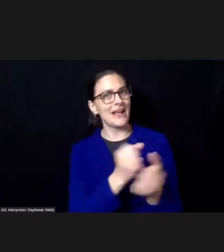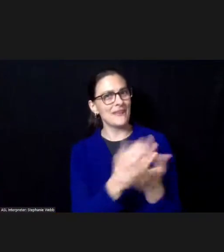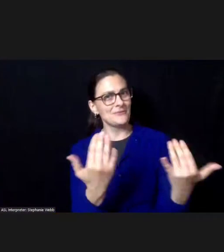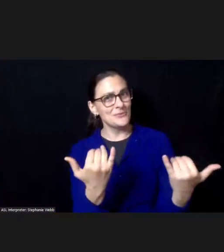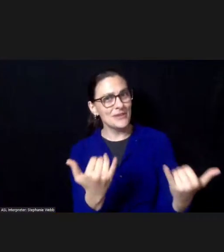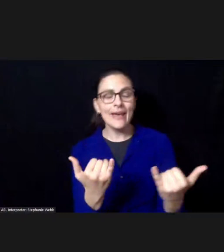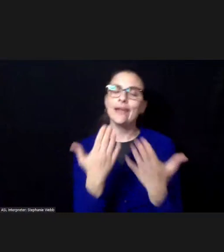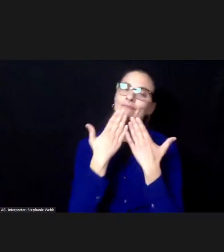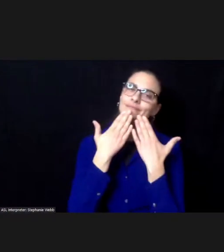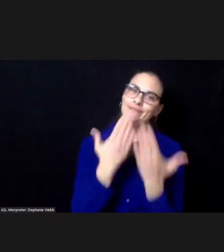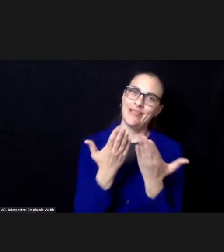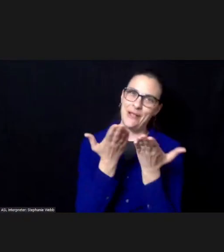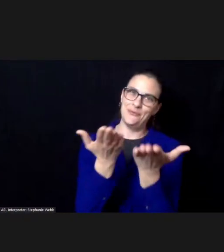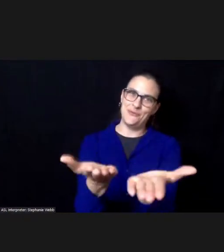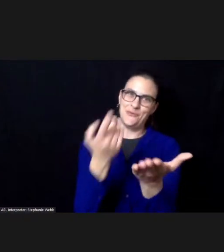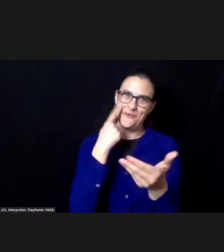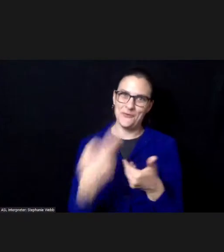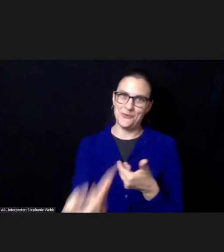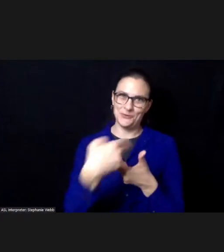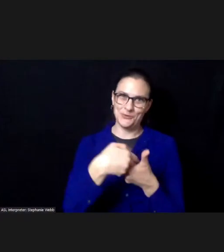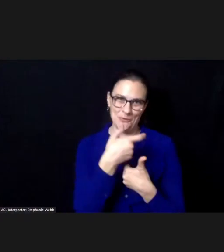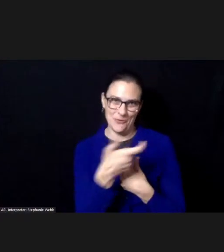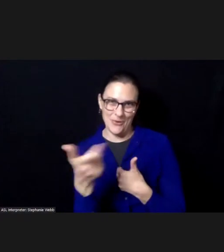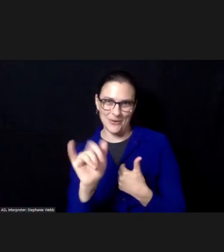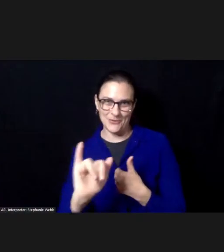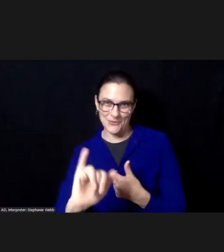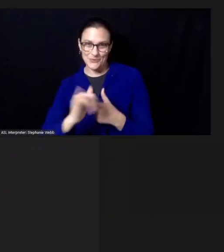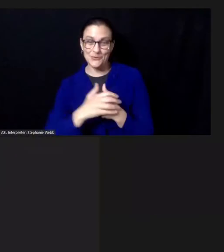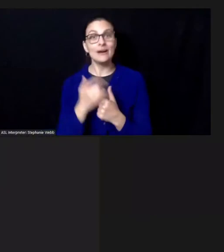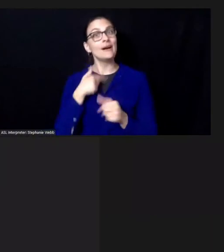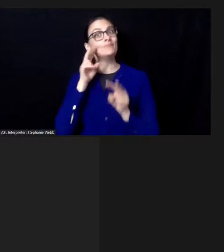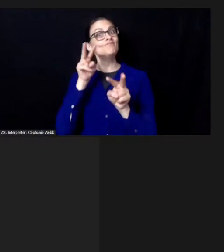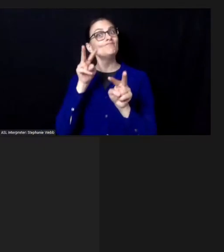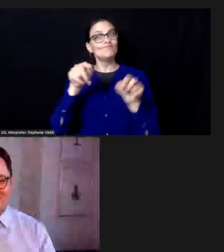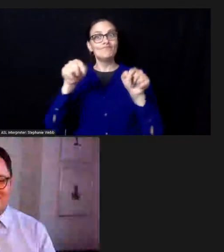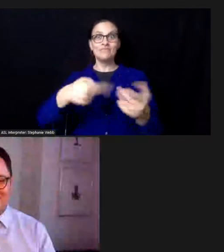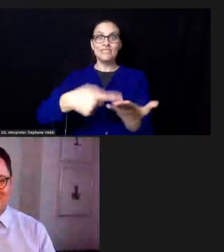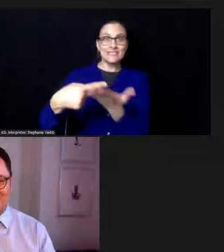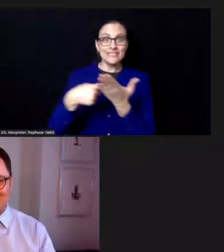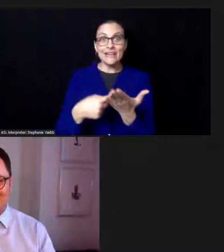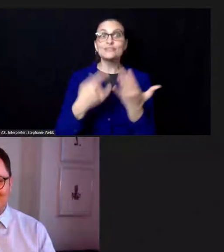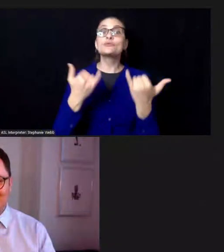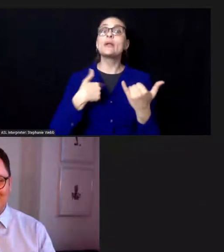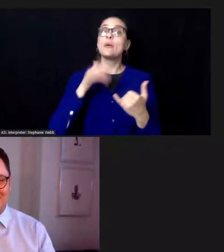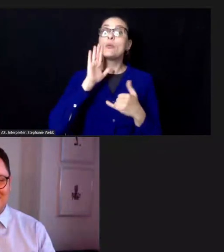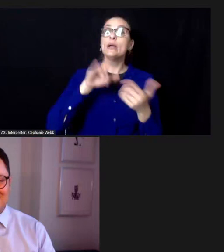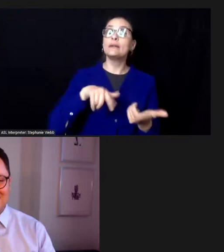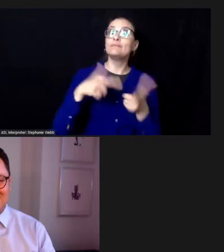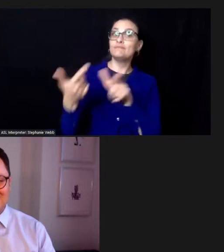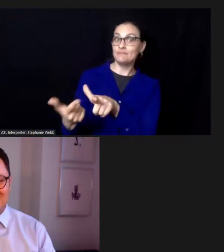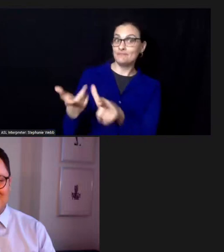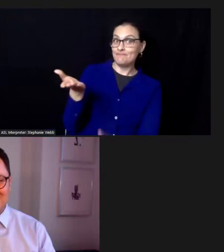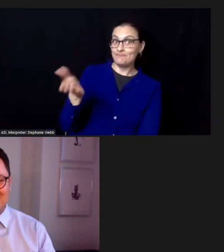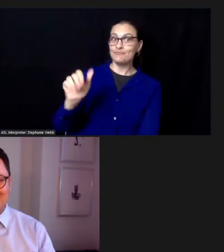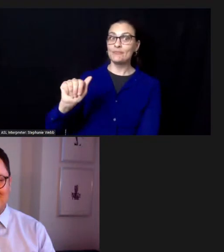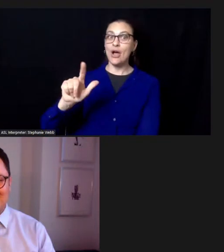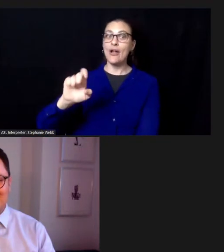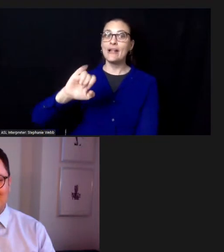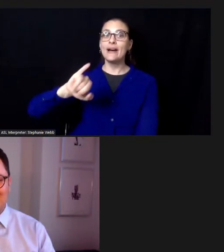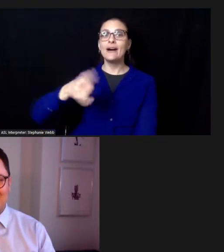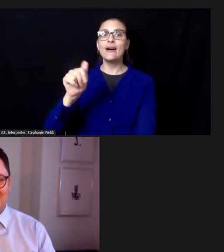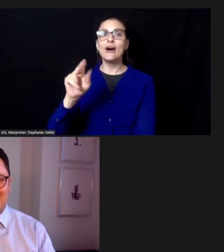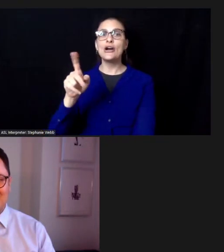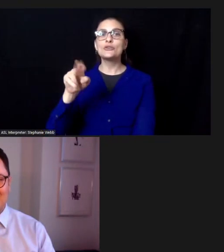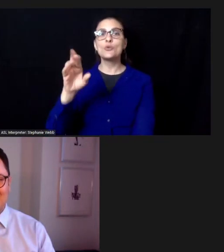to the insightful discussion. Would now like to turn it over to Alejandro Rourke. Alejandro has recently joined the commission as our